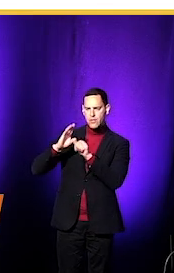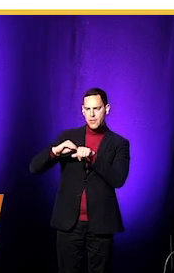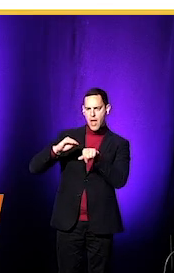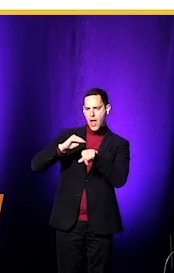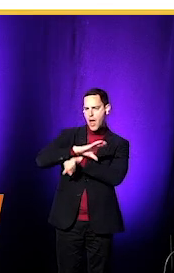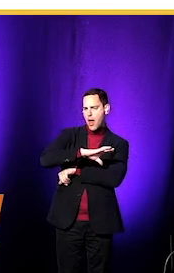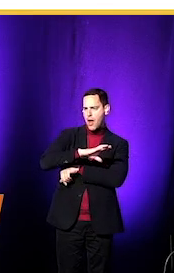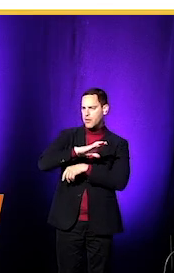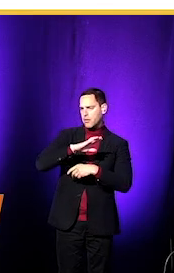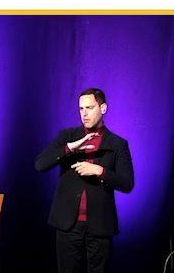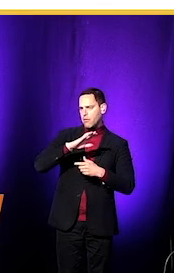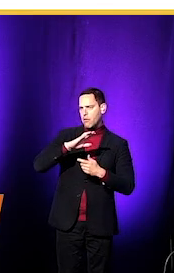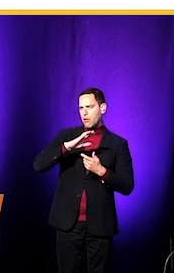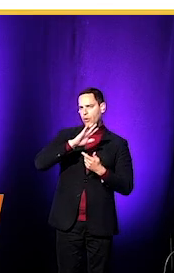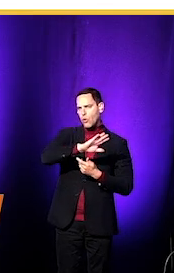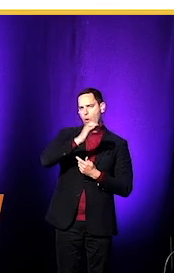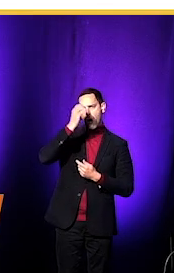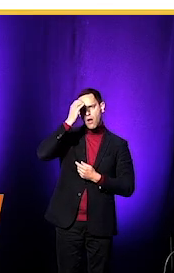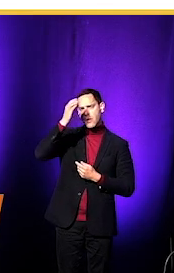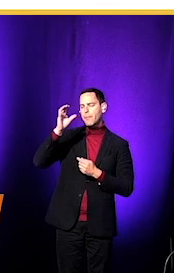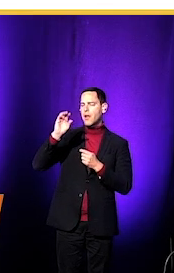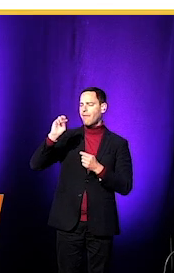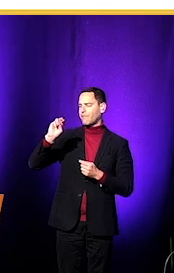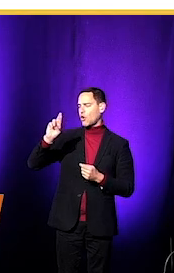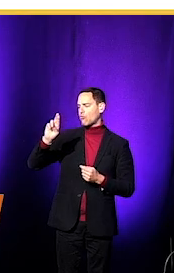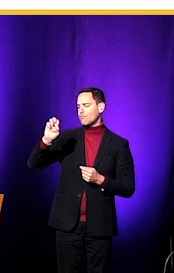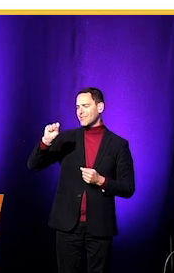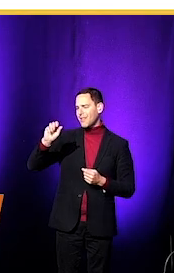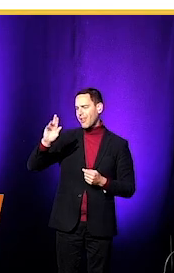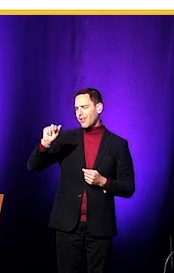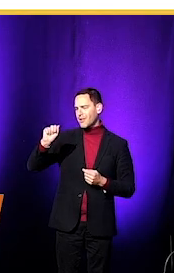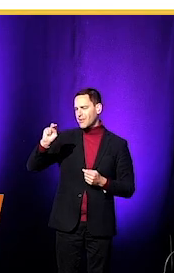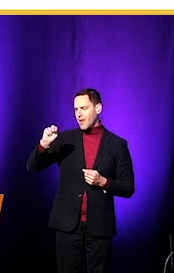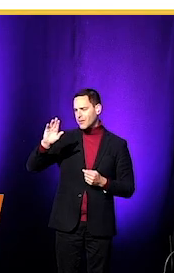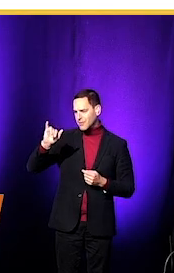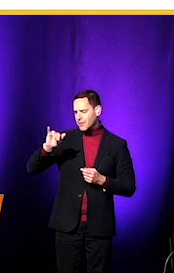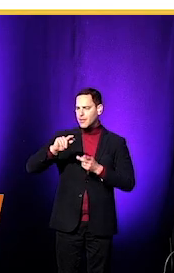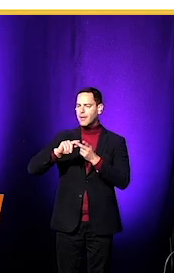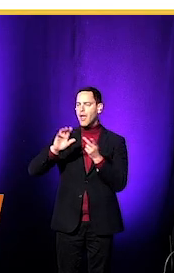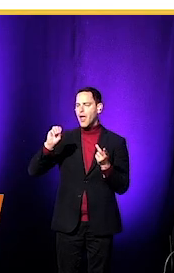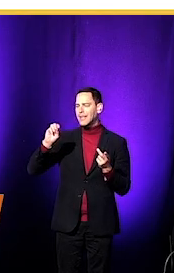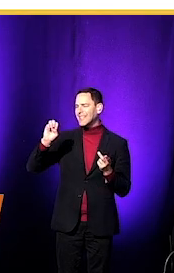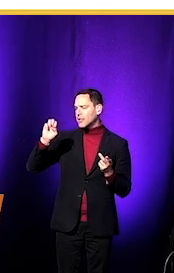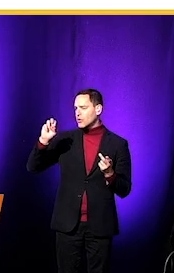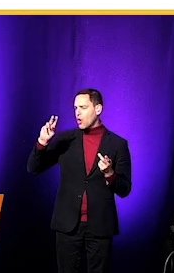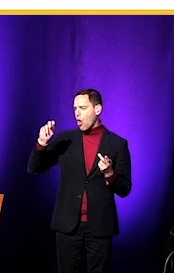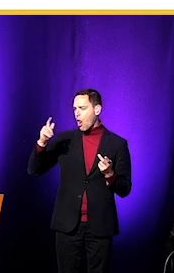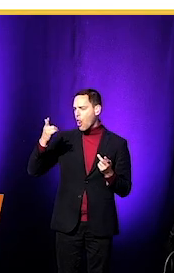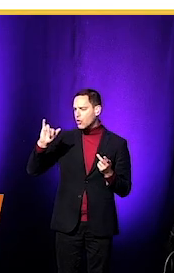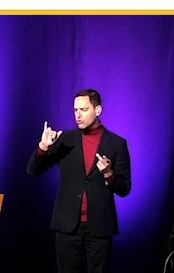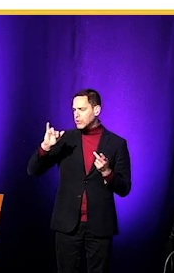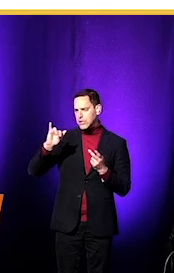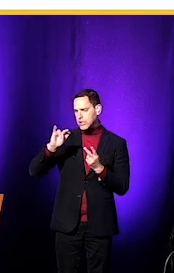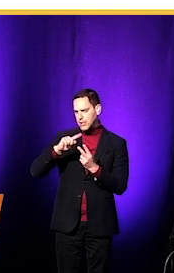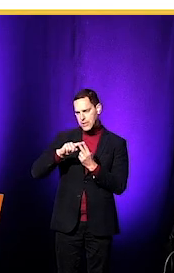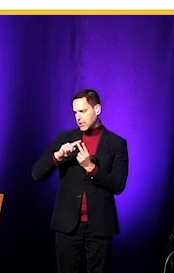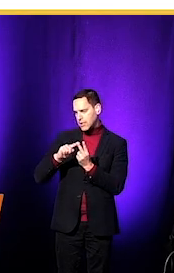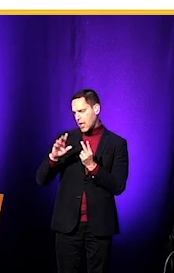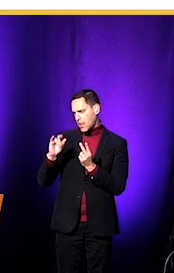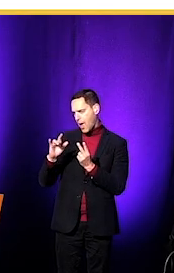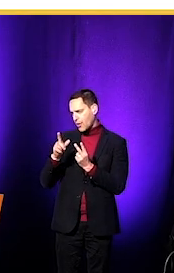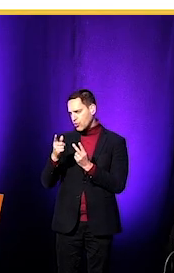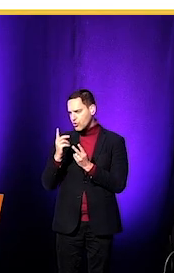resiliency and the resilient ecology that you are articulating? So how does my family, my mom, come into